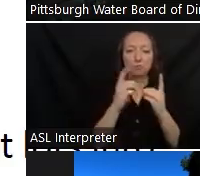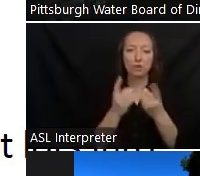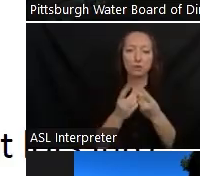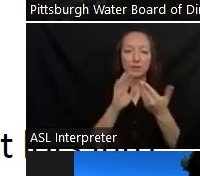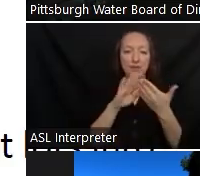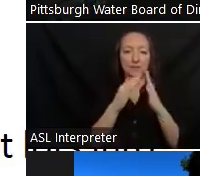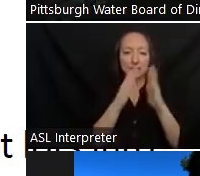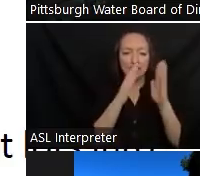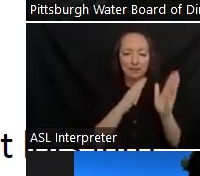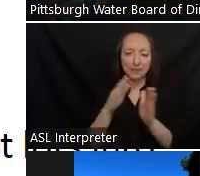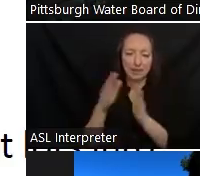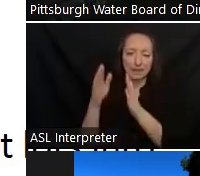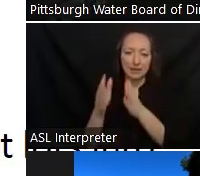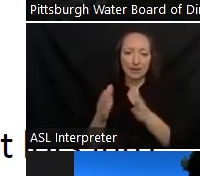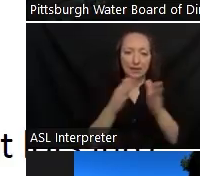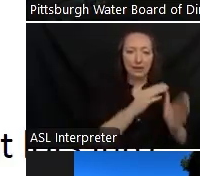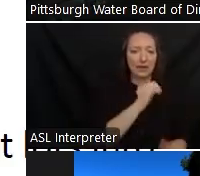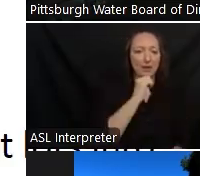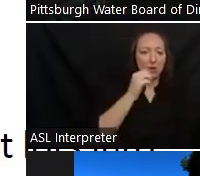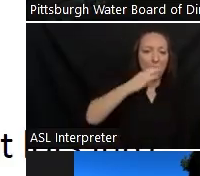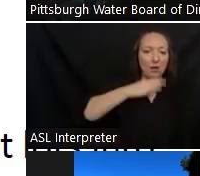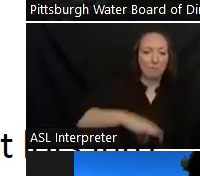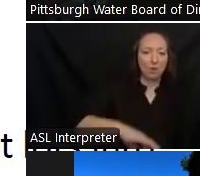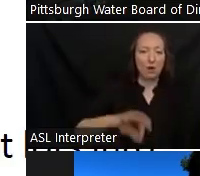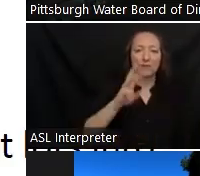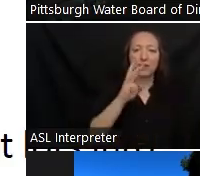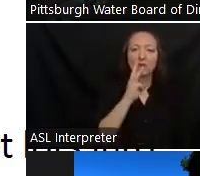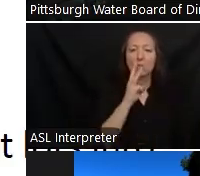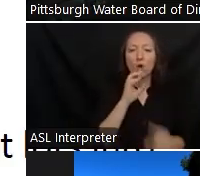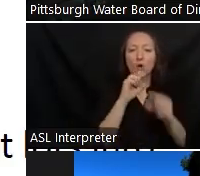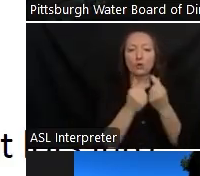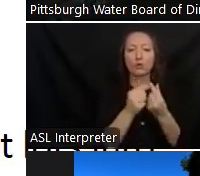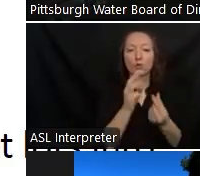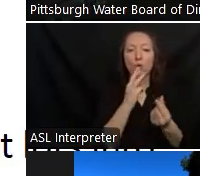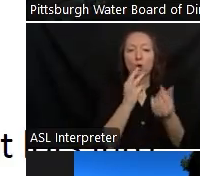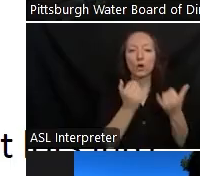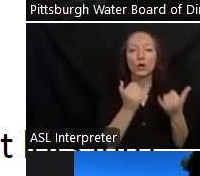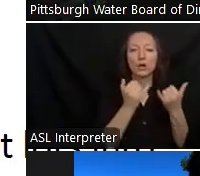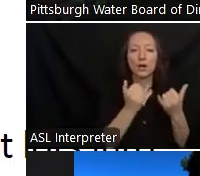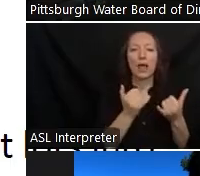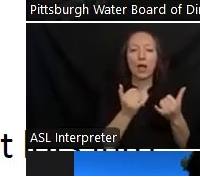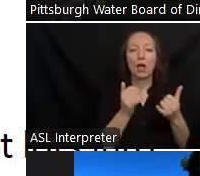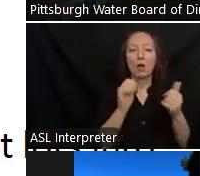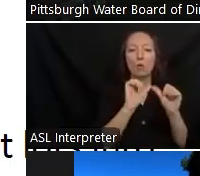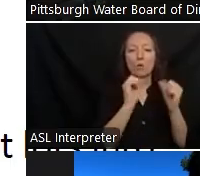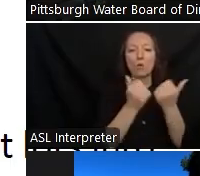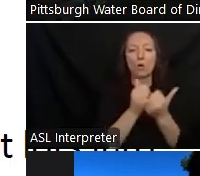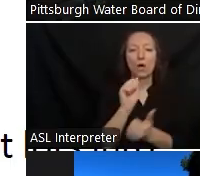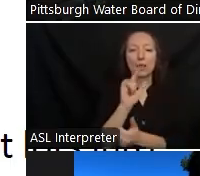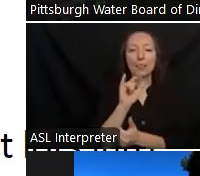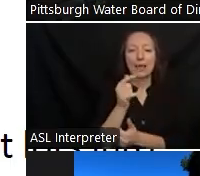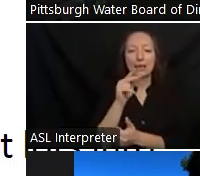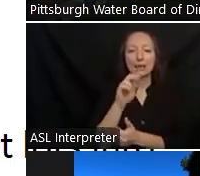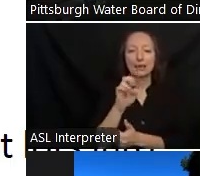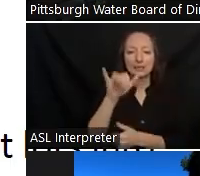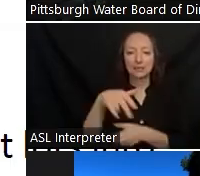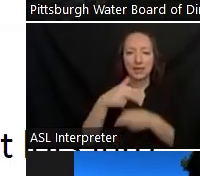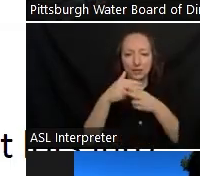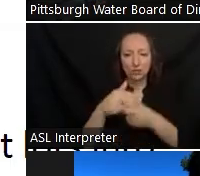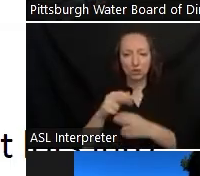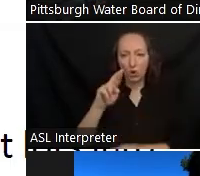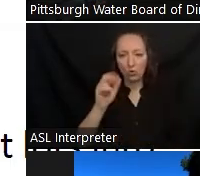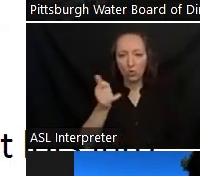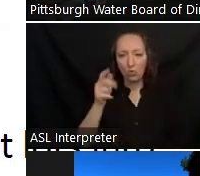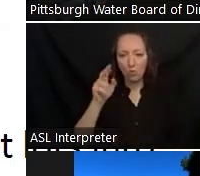the nonprofit water group Water Now Alliance. It's called Rain Reclaim, and the general concept is to take